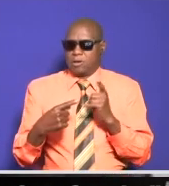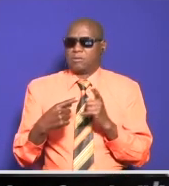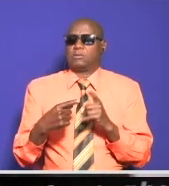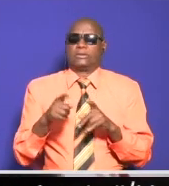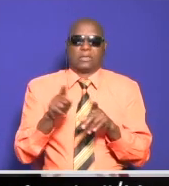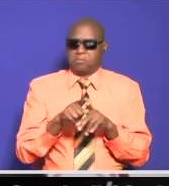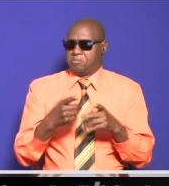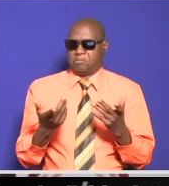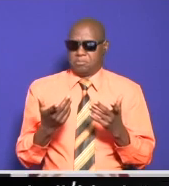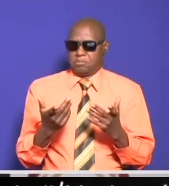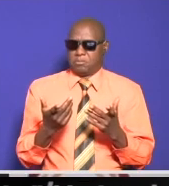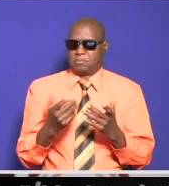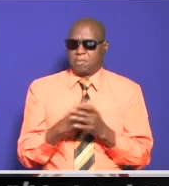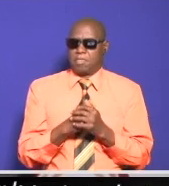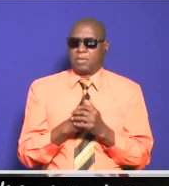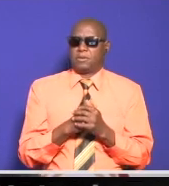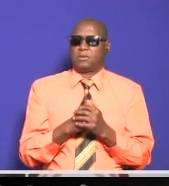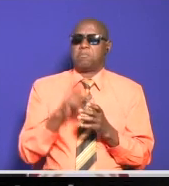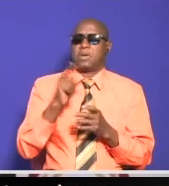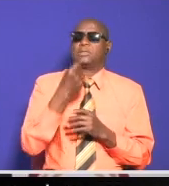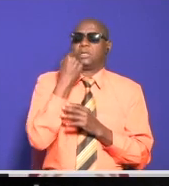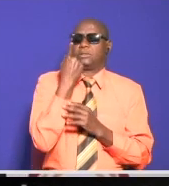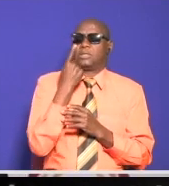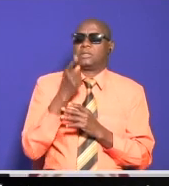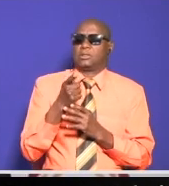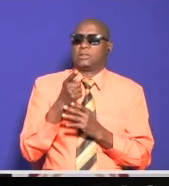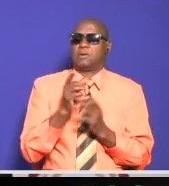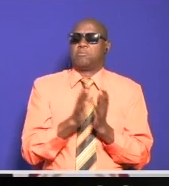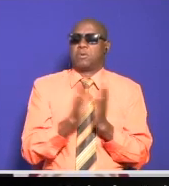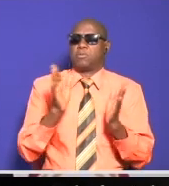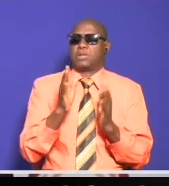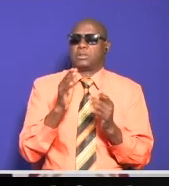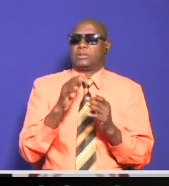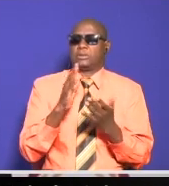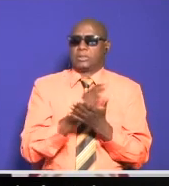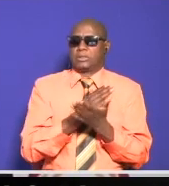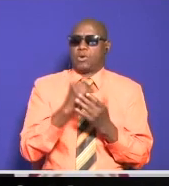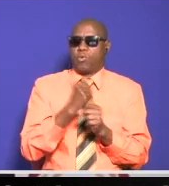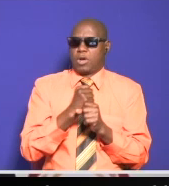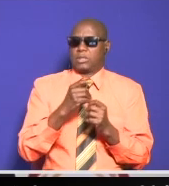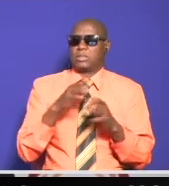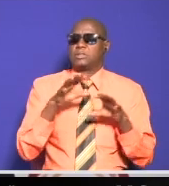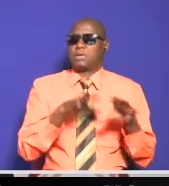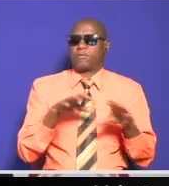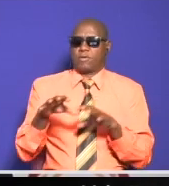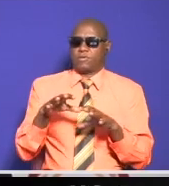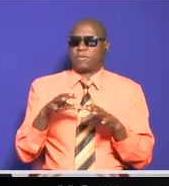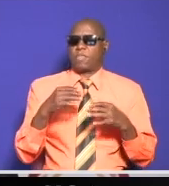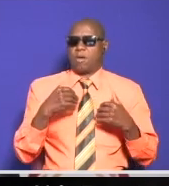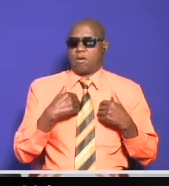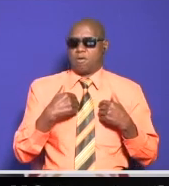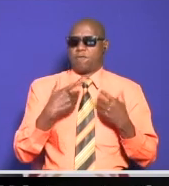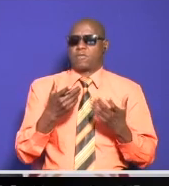to come down to the realities that the public sector workers are suffering just because of the shocks that have hit the